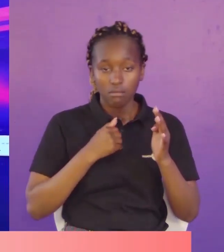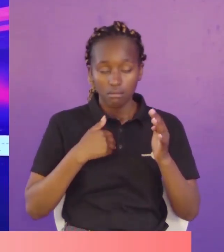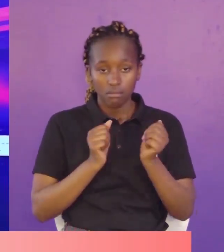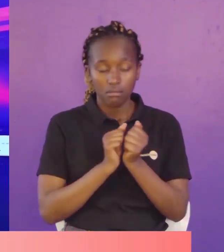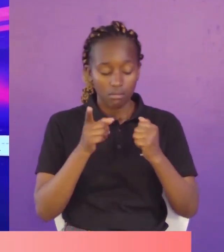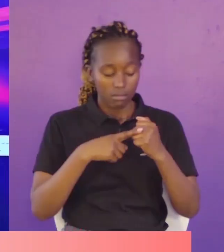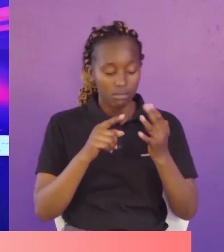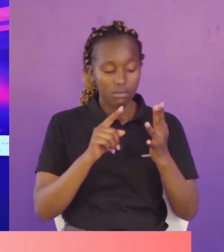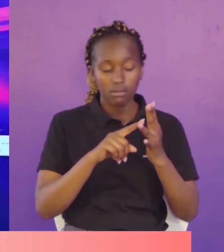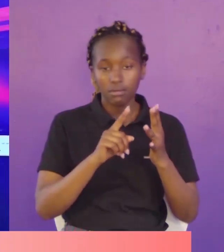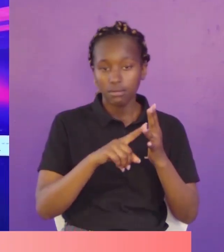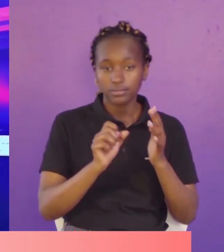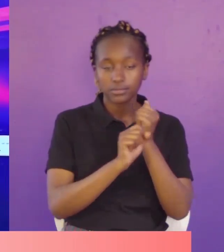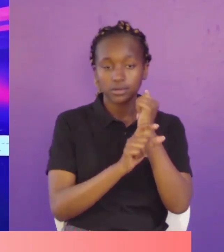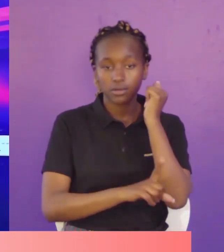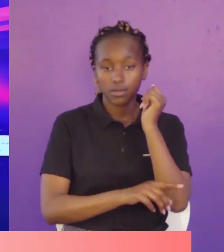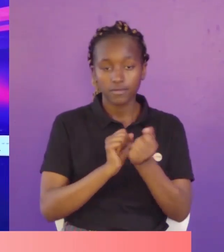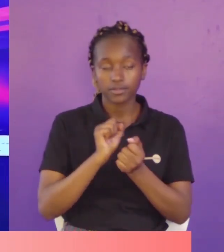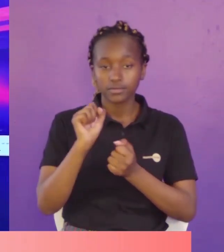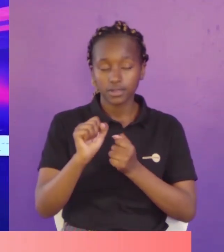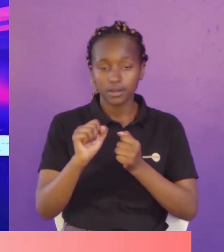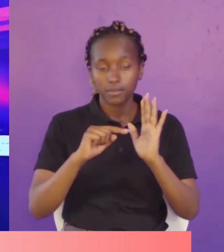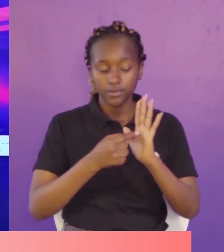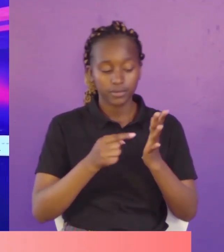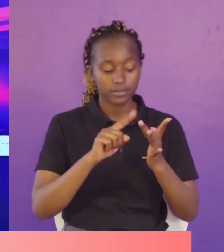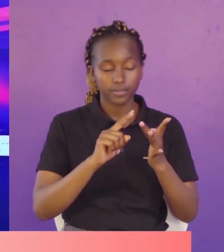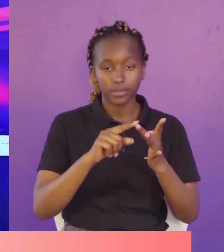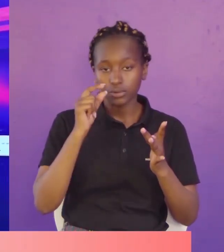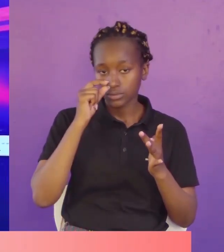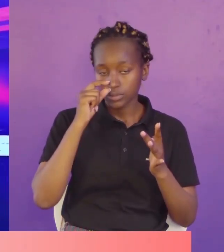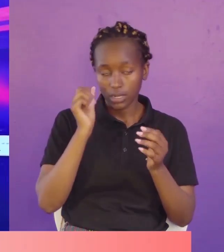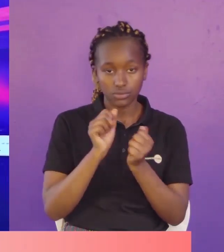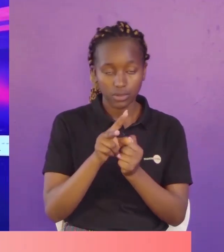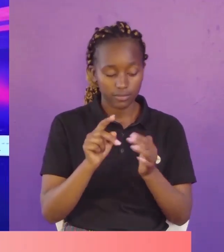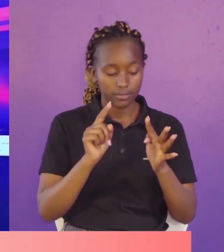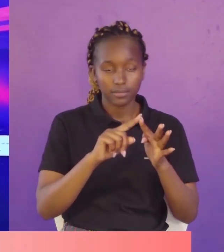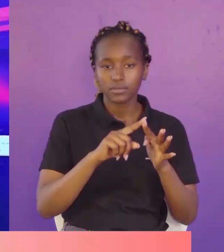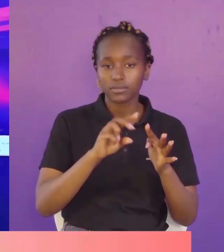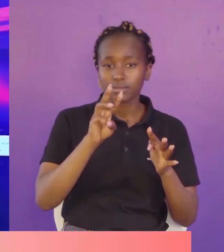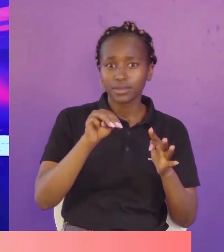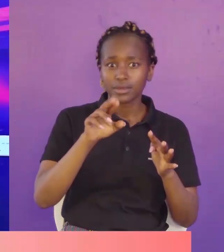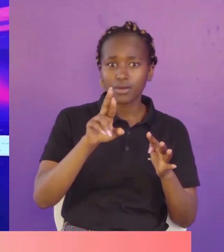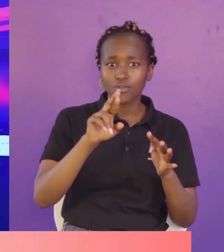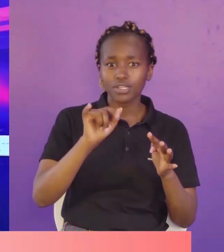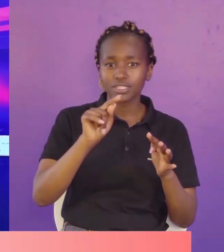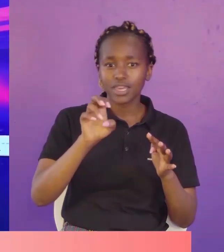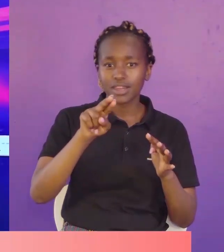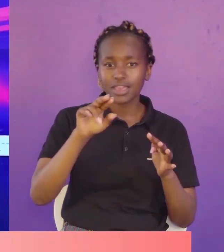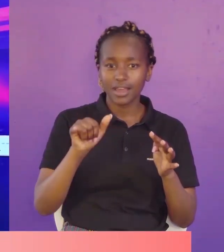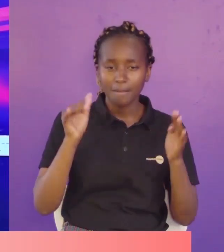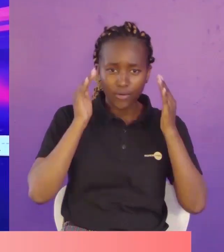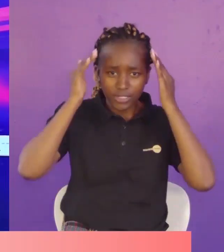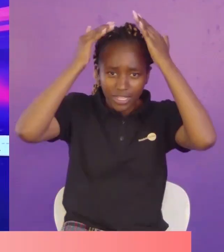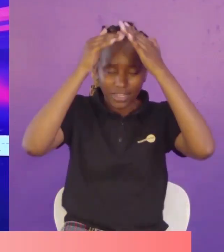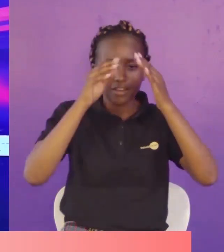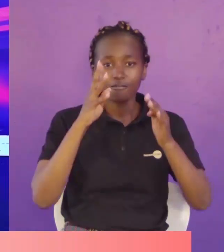points. We have Senegal, 15 points. Then we have Sudan, 12 points. Mauritania, 5 points. Togo,